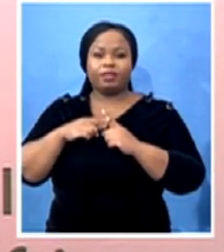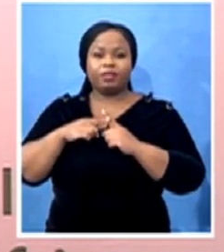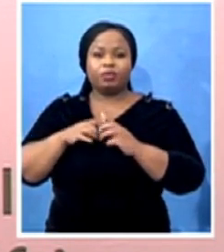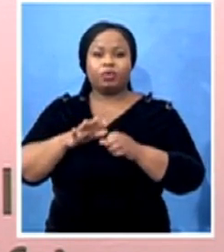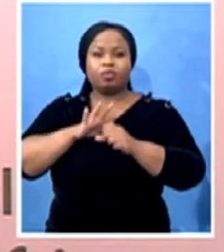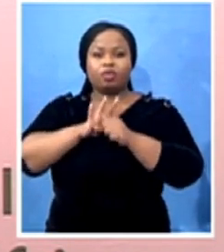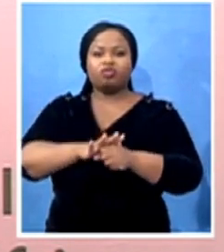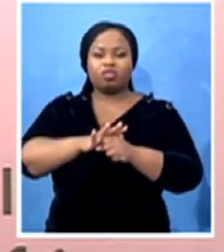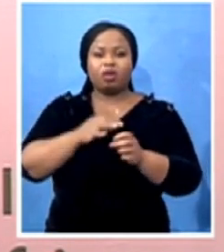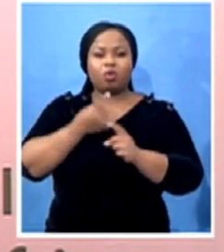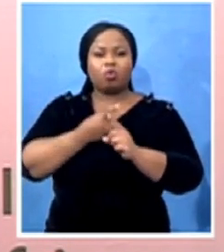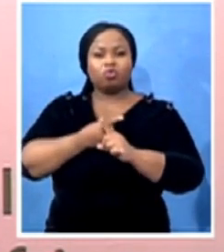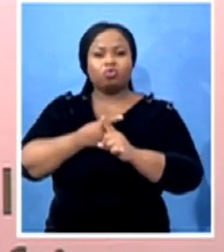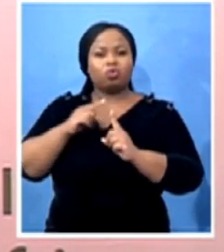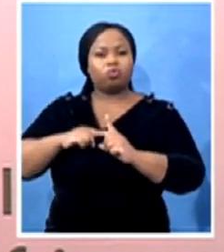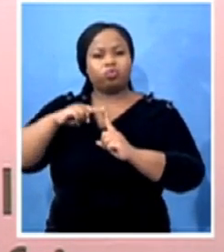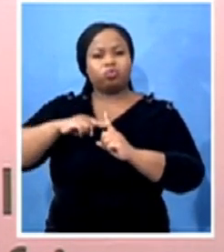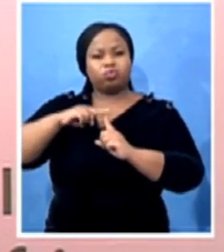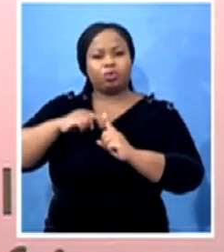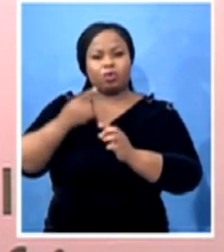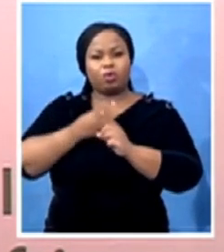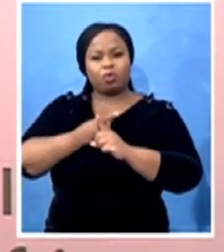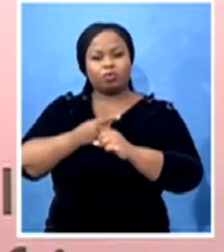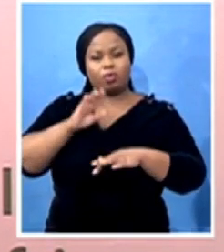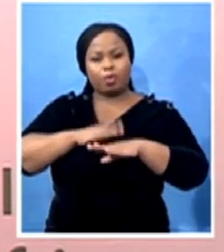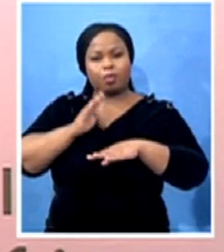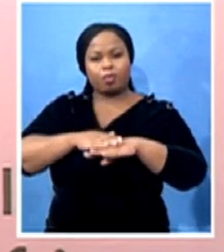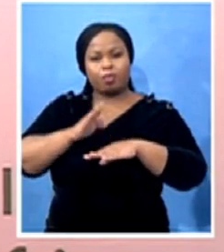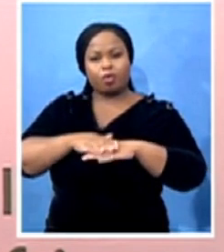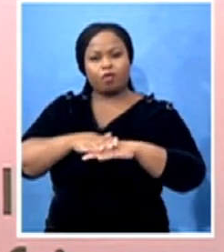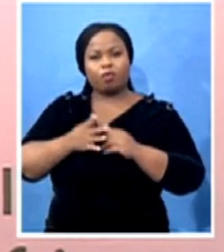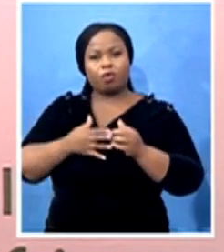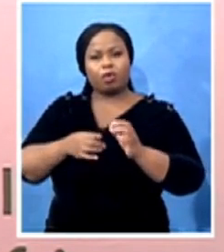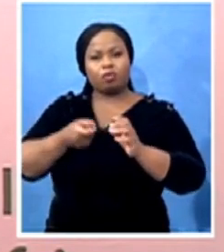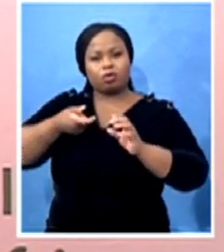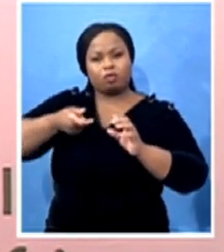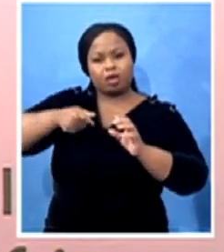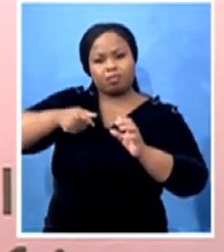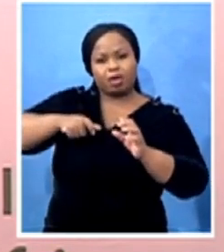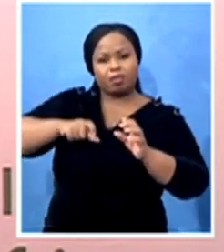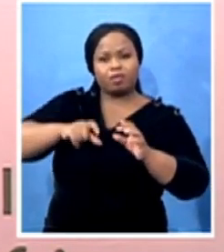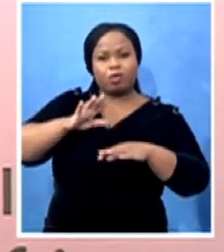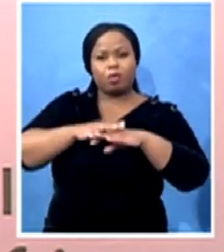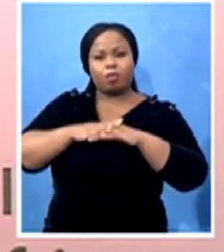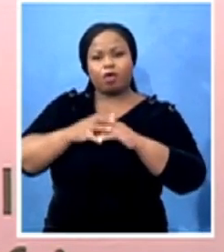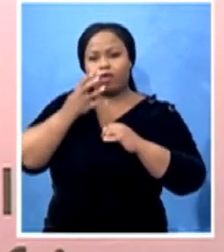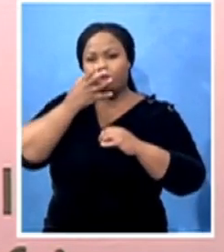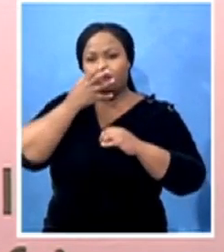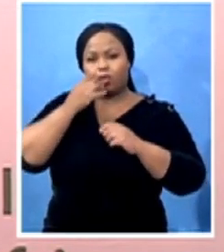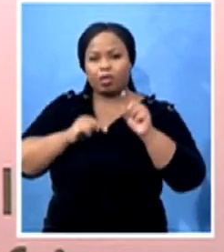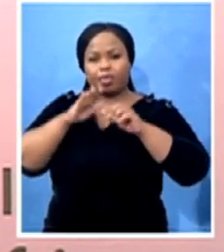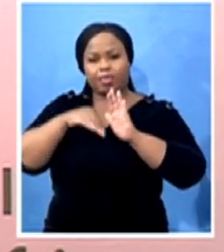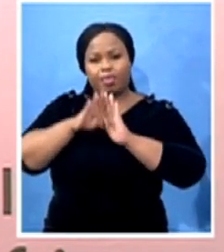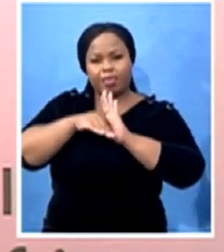more intrusive kind of mode, which she will be explaining much more for us to